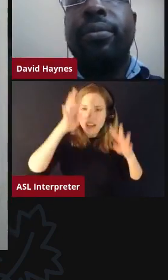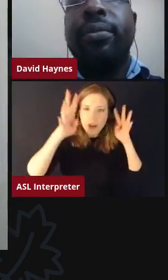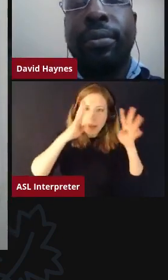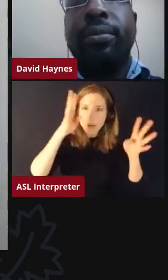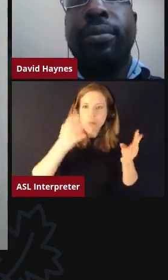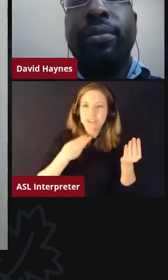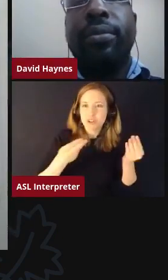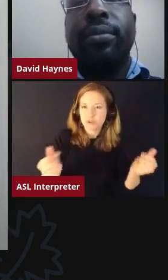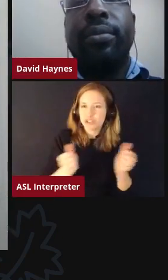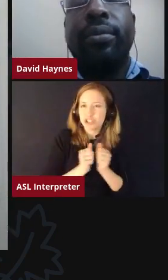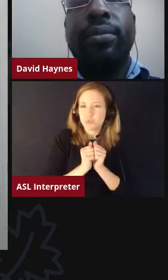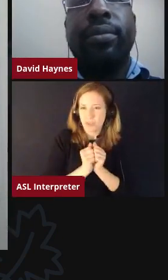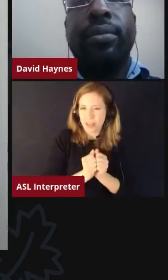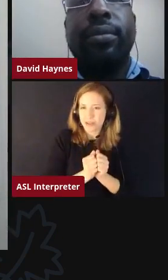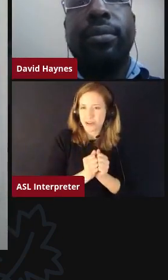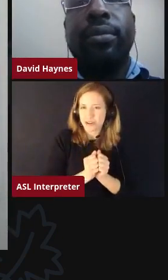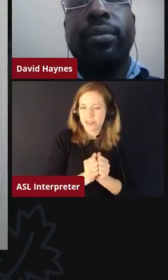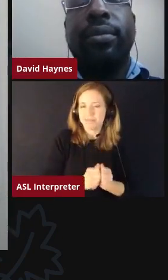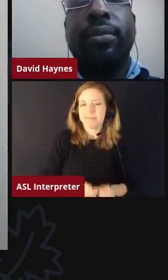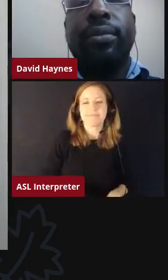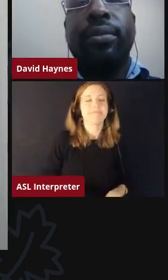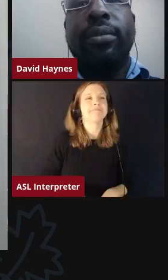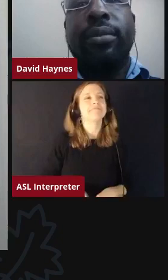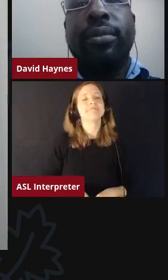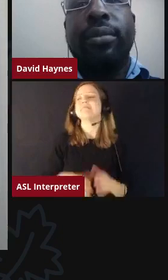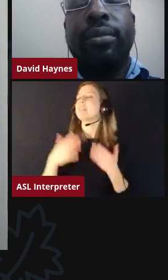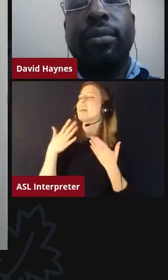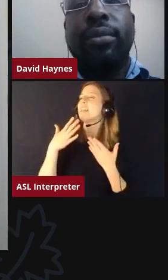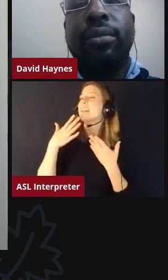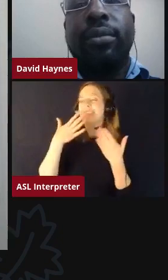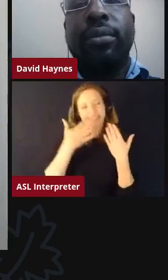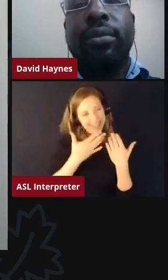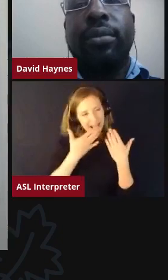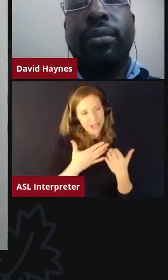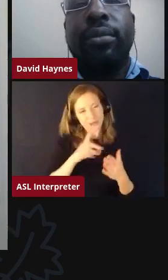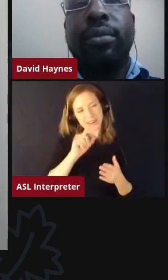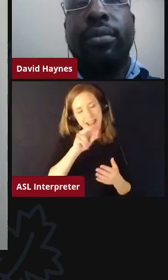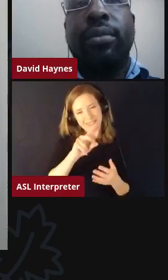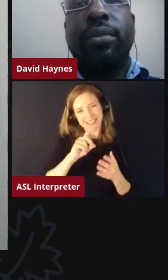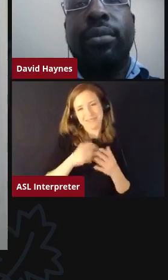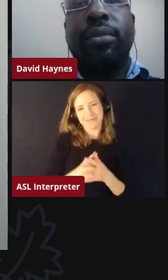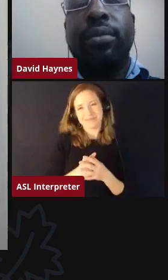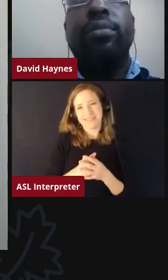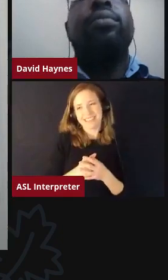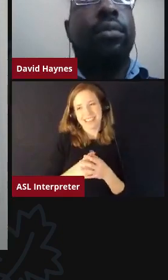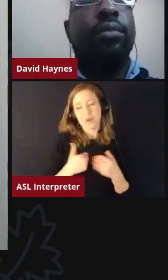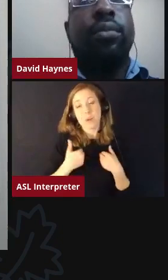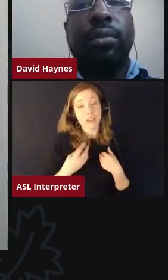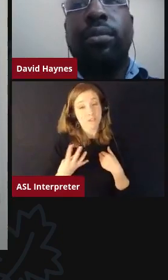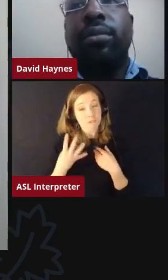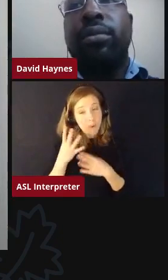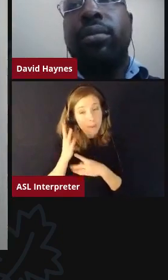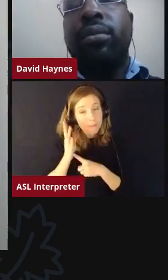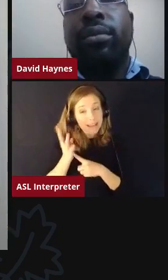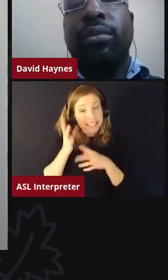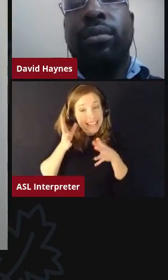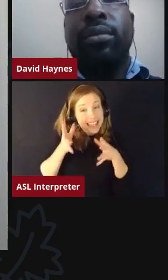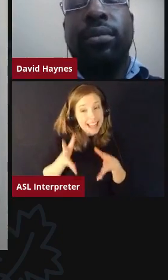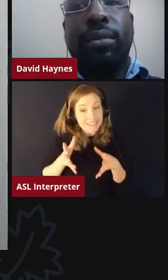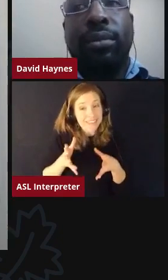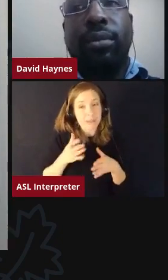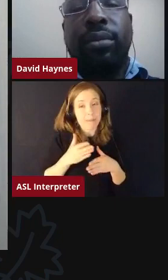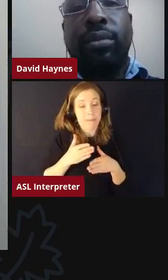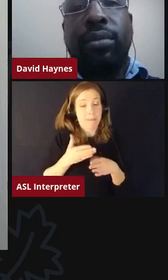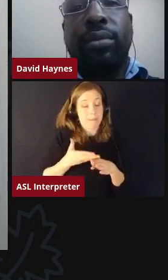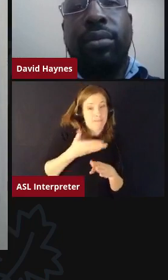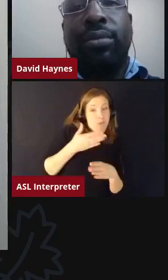David. And we do have just 4 minutes left before the end of this show, and I'm going to tell you because I